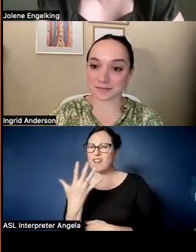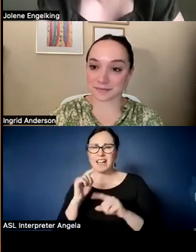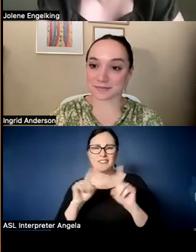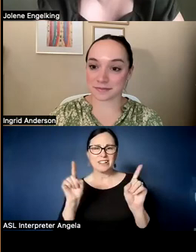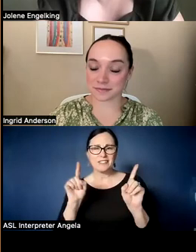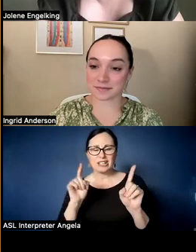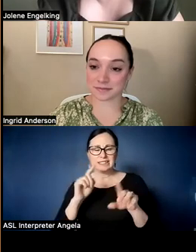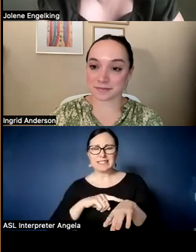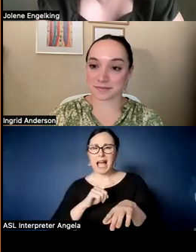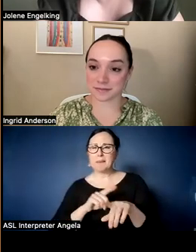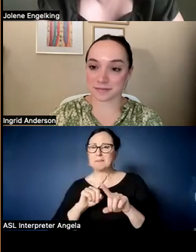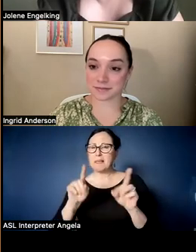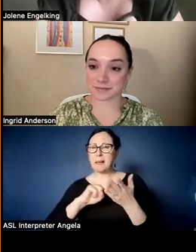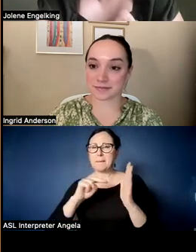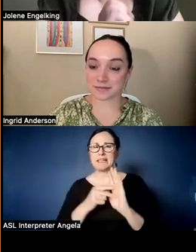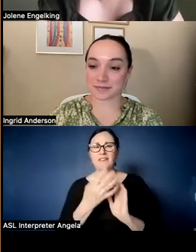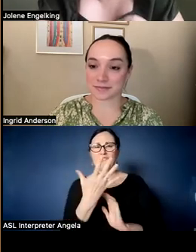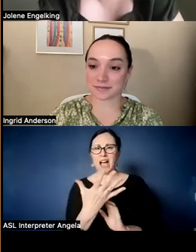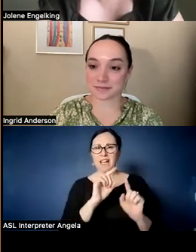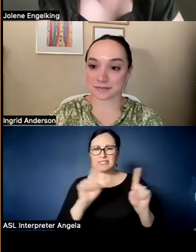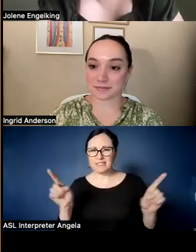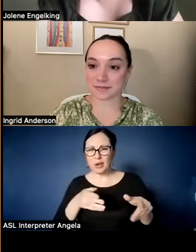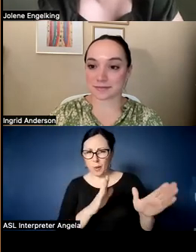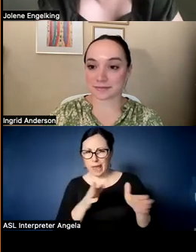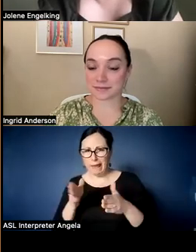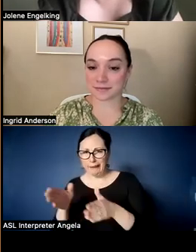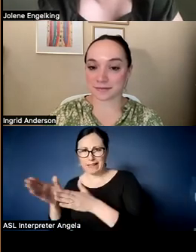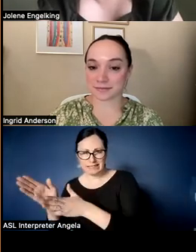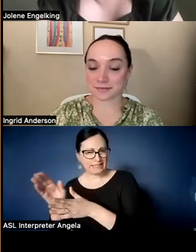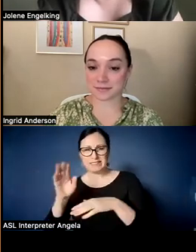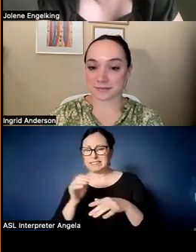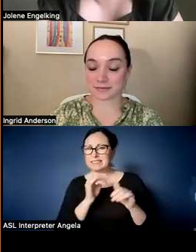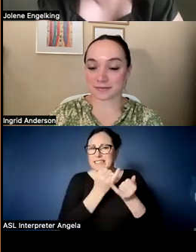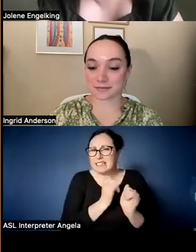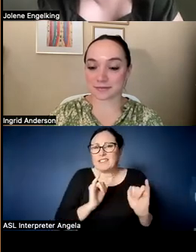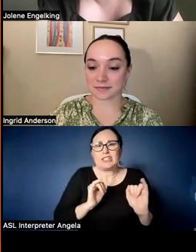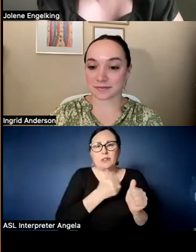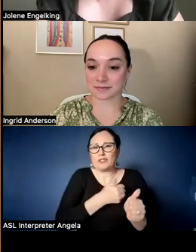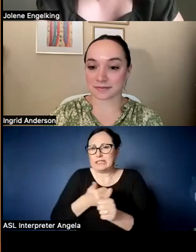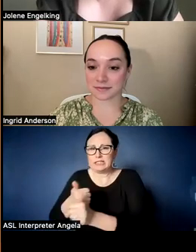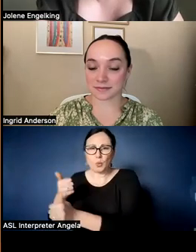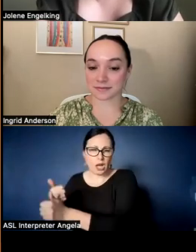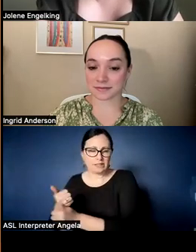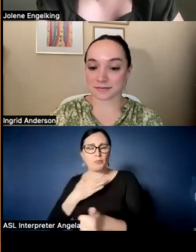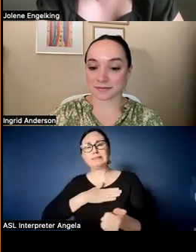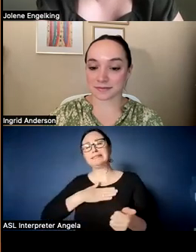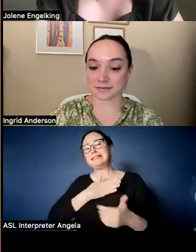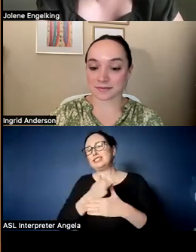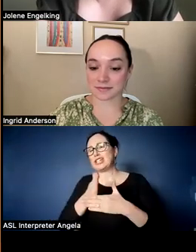And so we hope that folks are able to share in the chat both their thoughts, their ideas, their questions. And for